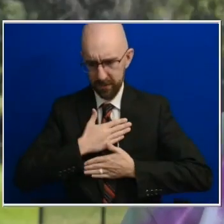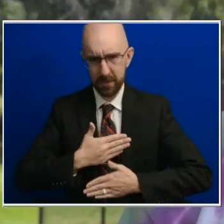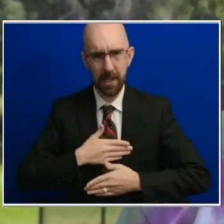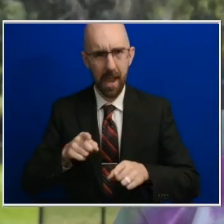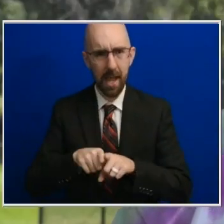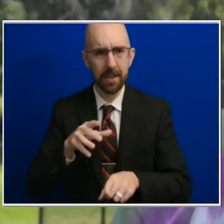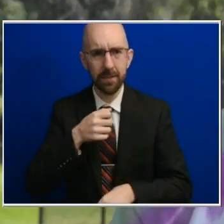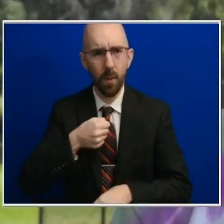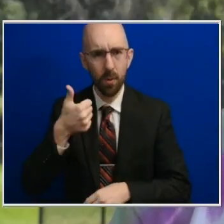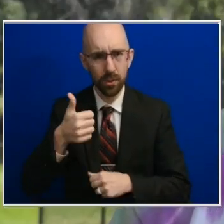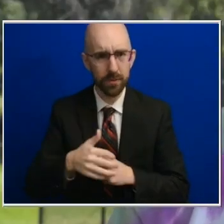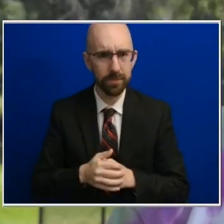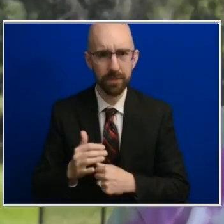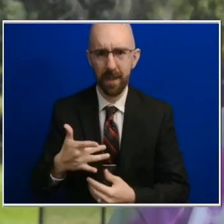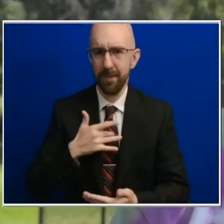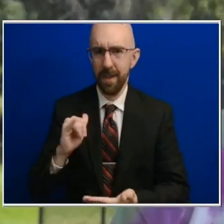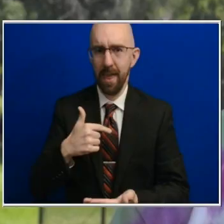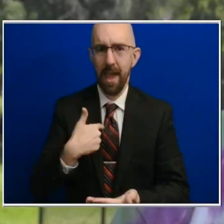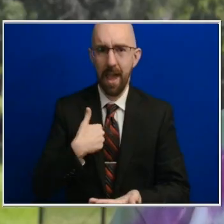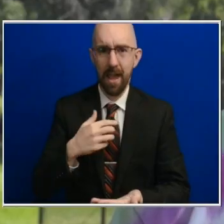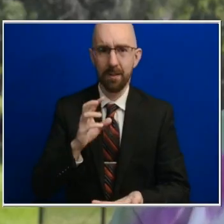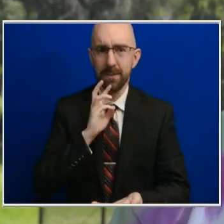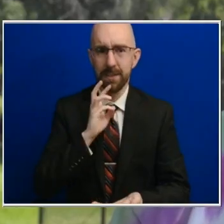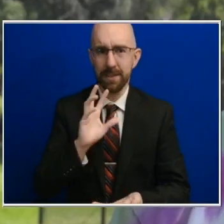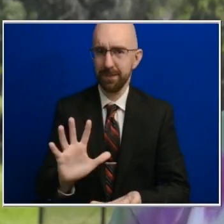feel like I'm